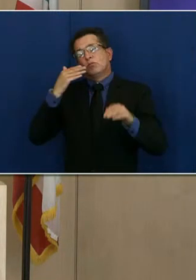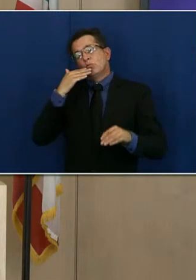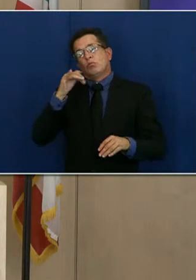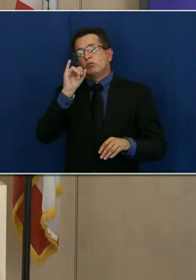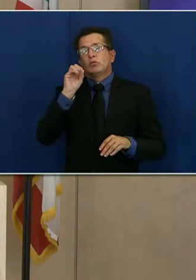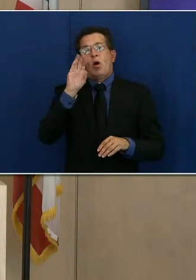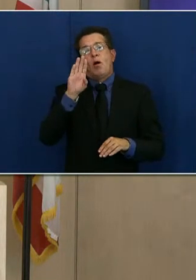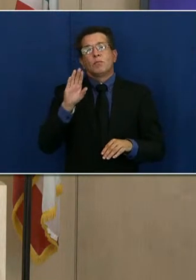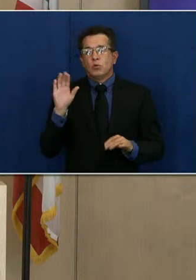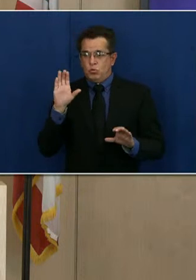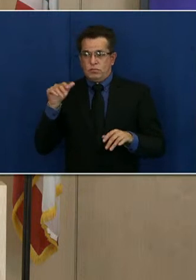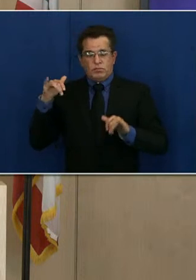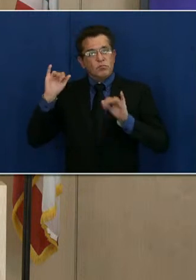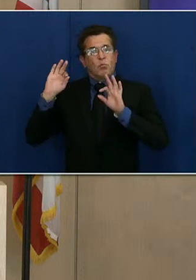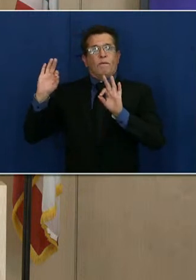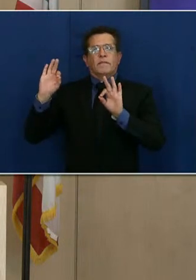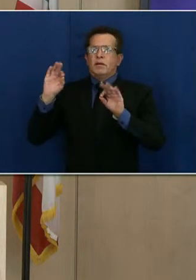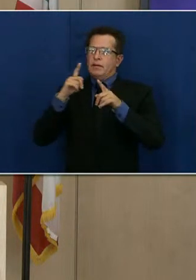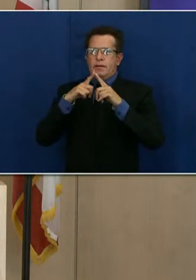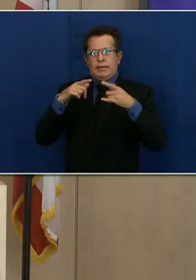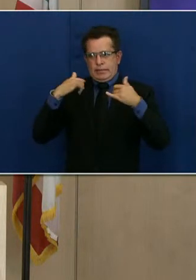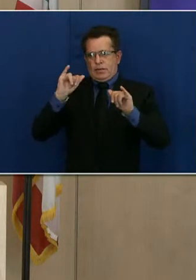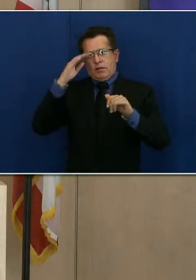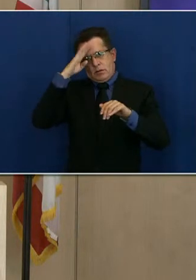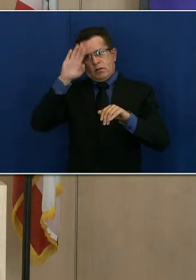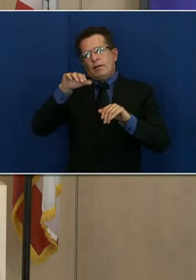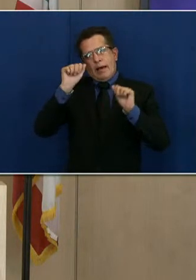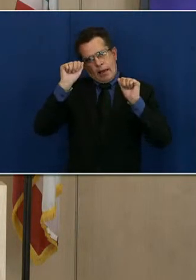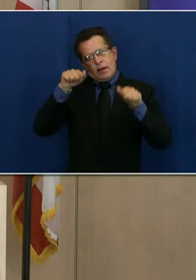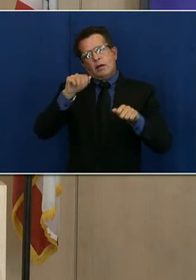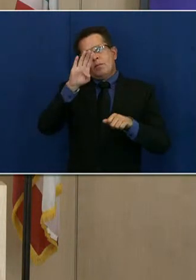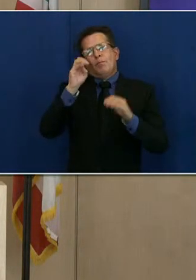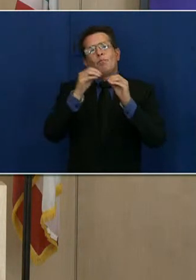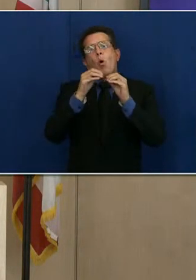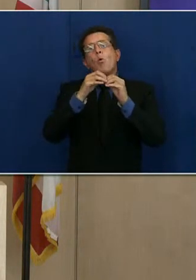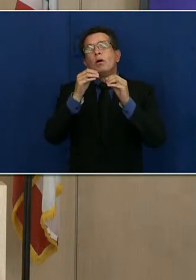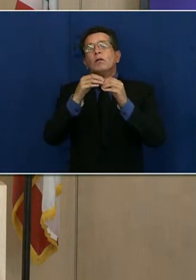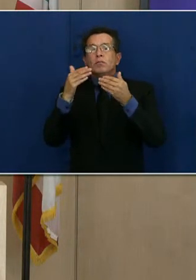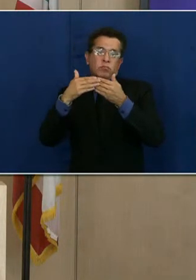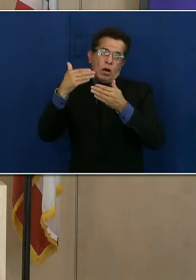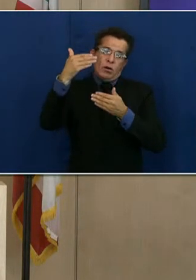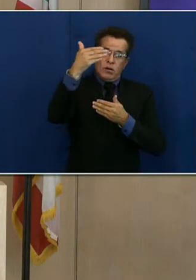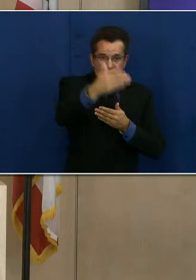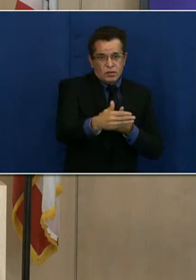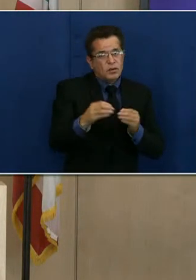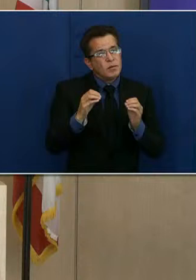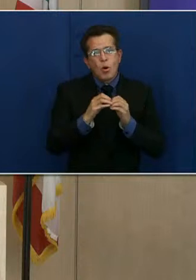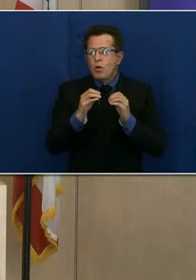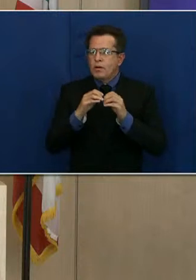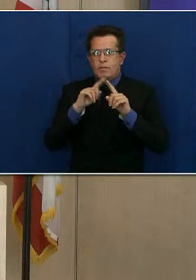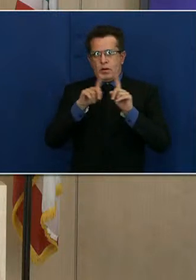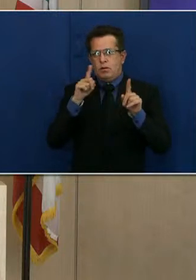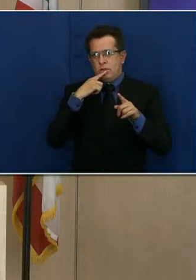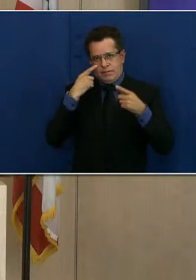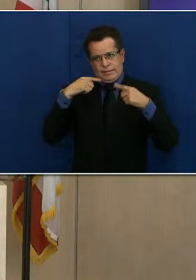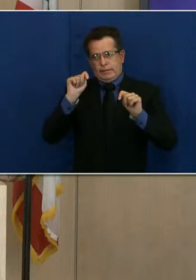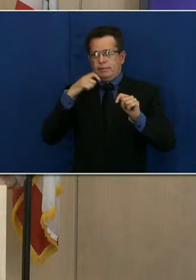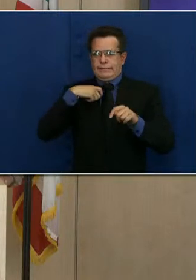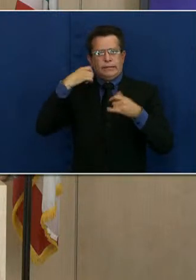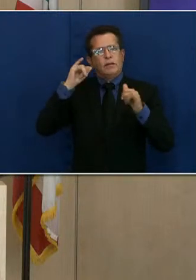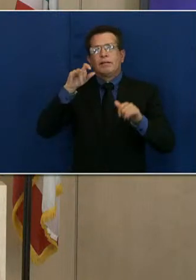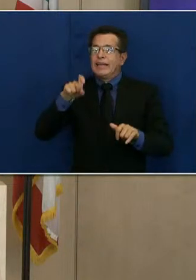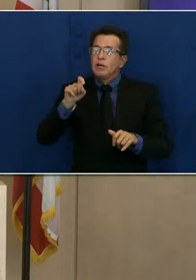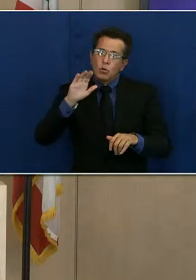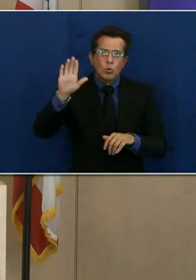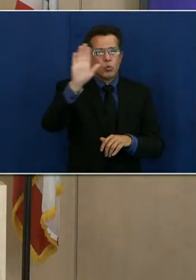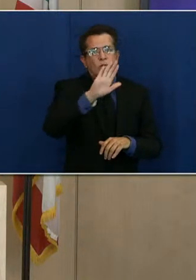job in doing that, but there's always more that can be done on that side, but it really starts with the behavior of